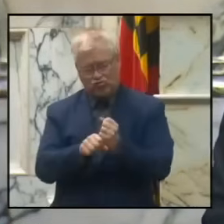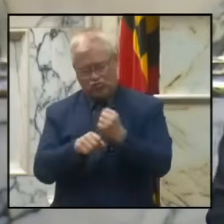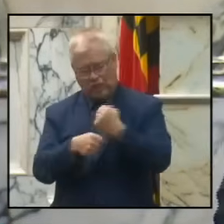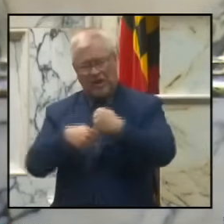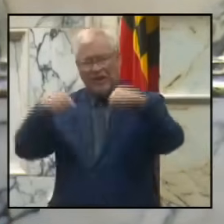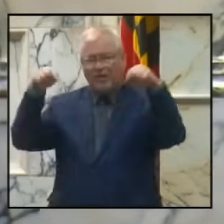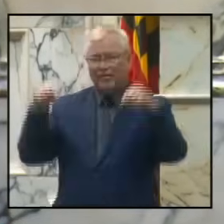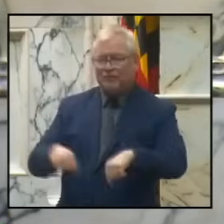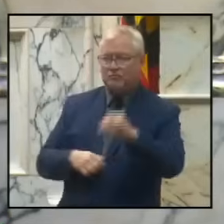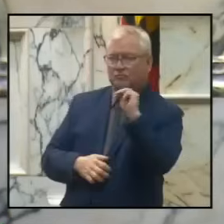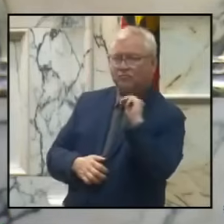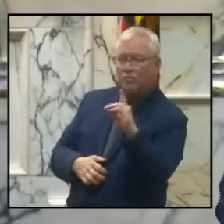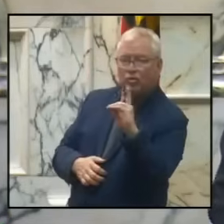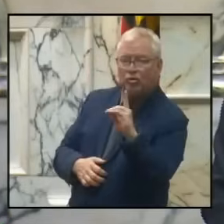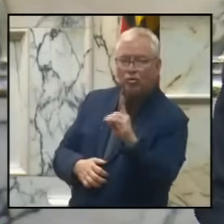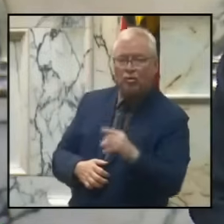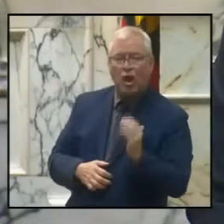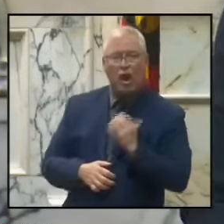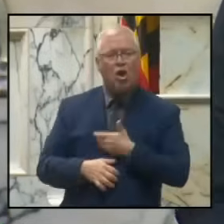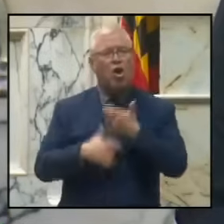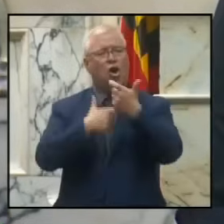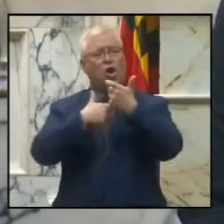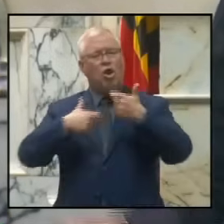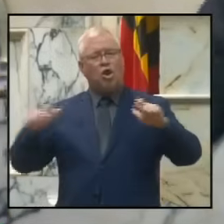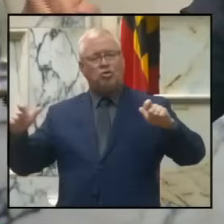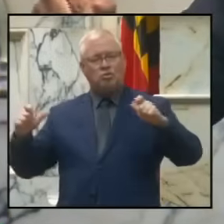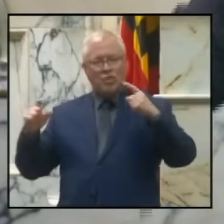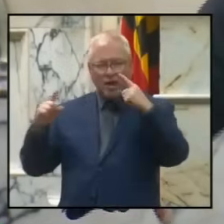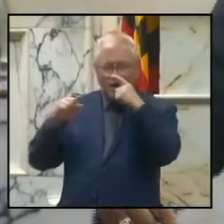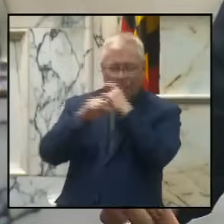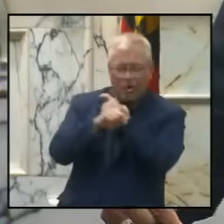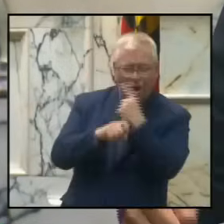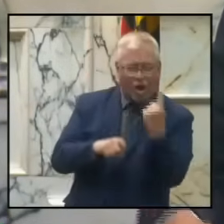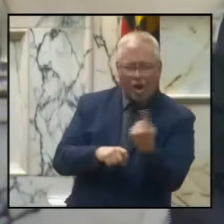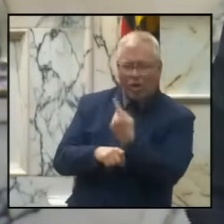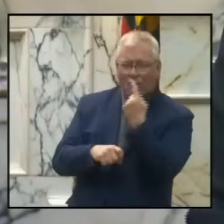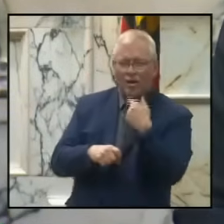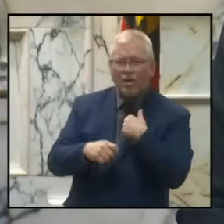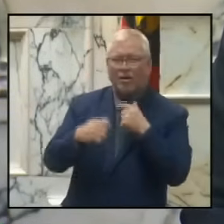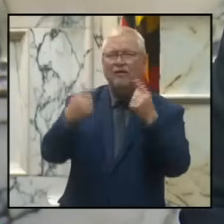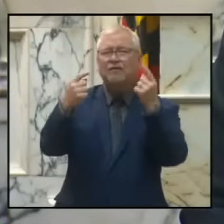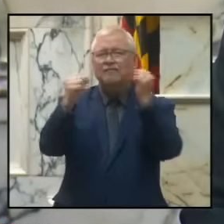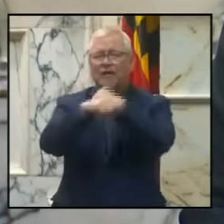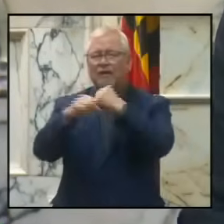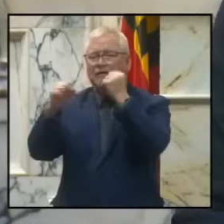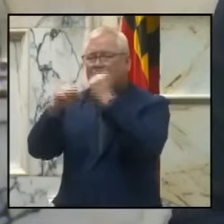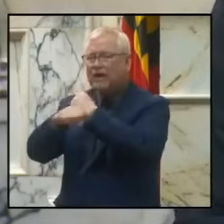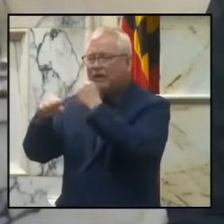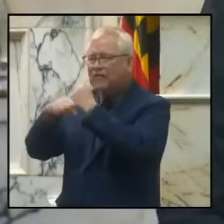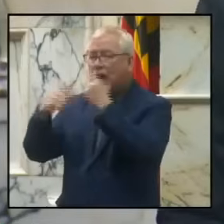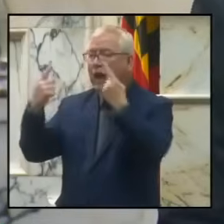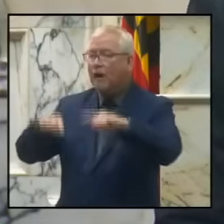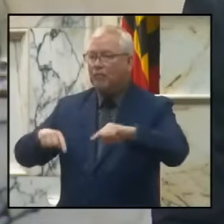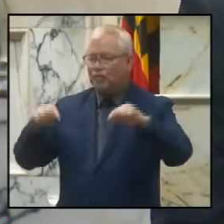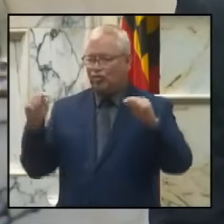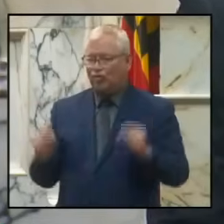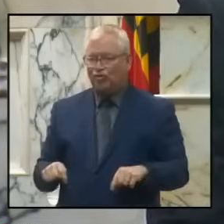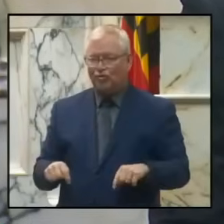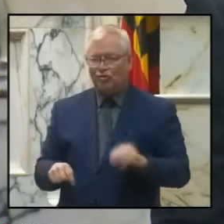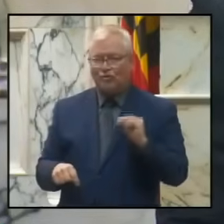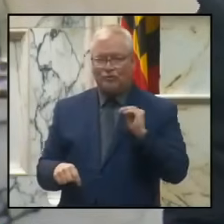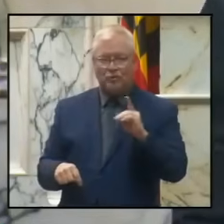Our greatest crises have been faced and fought here. We cannot forget that this